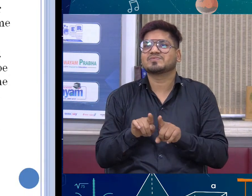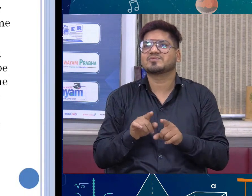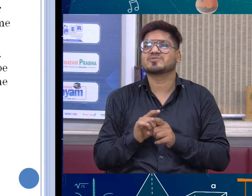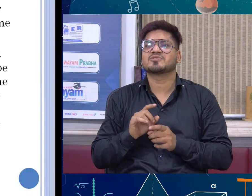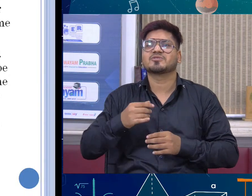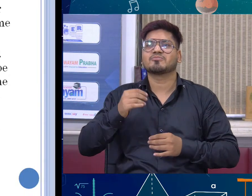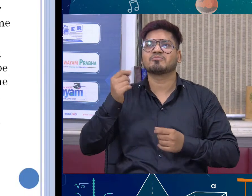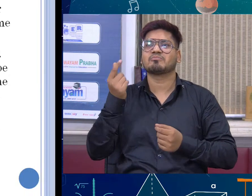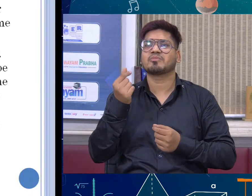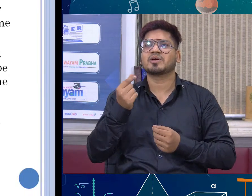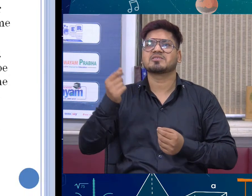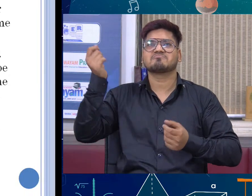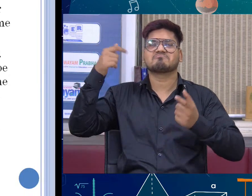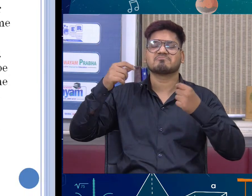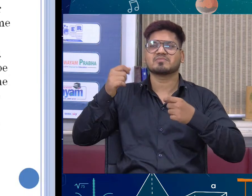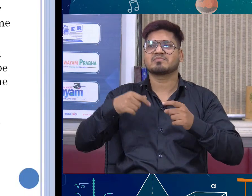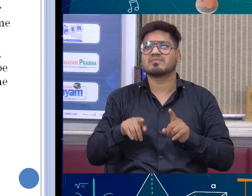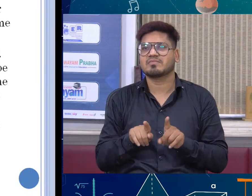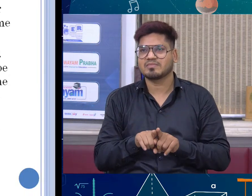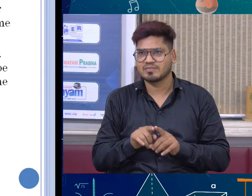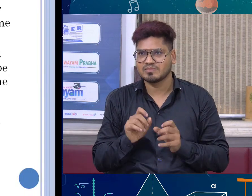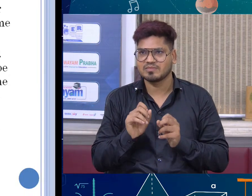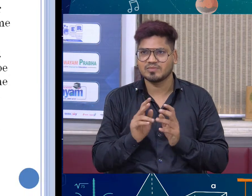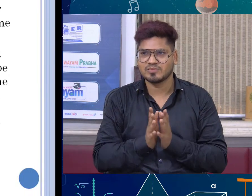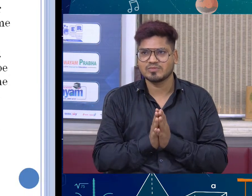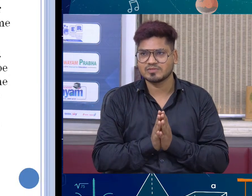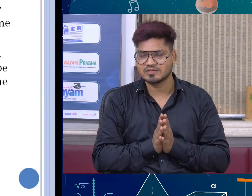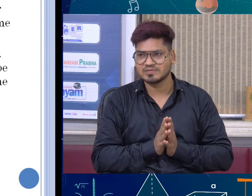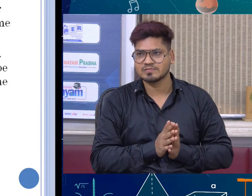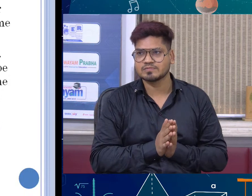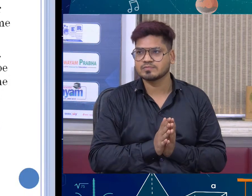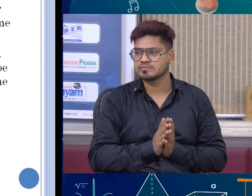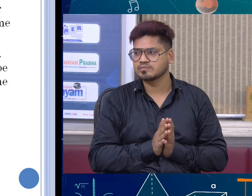harvest. I need, that is what he's thinking there.